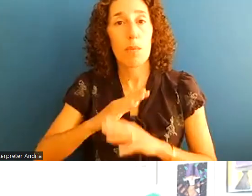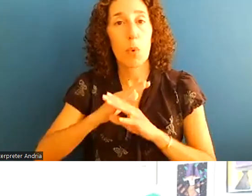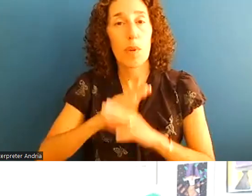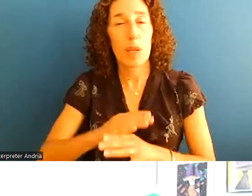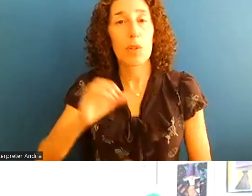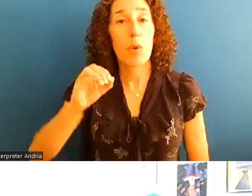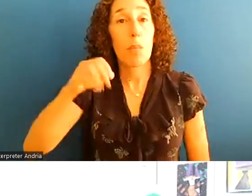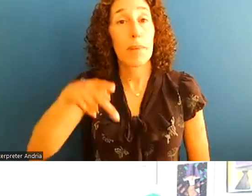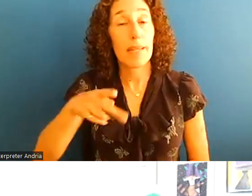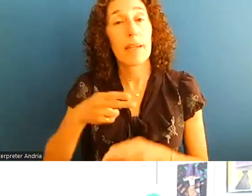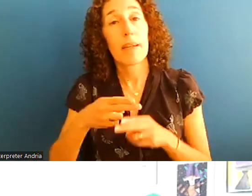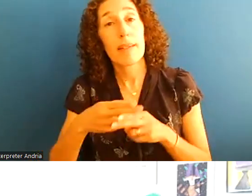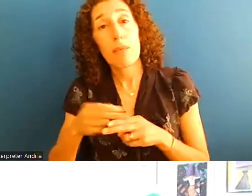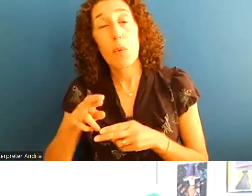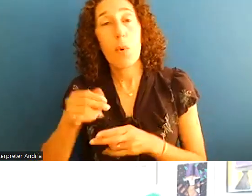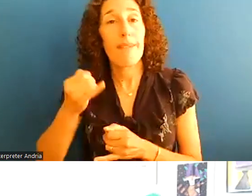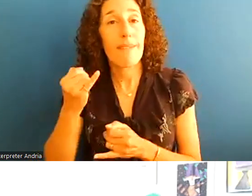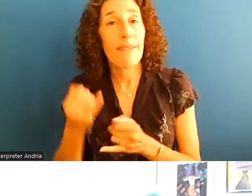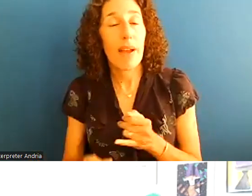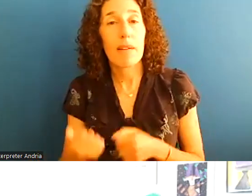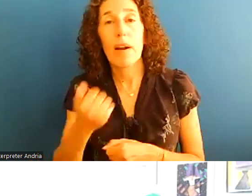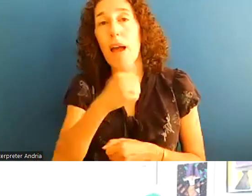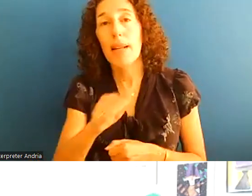there to support and offer resources.